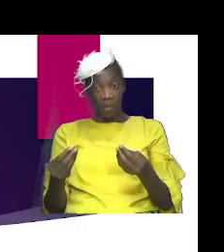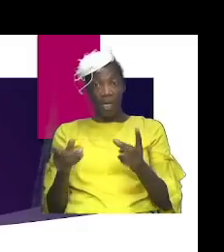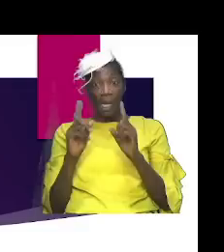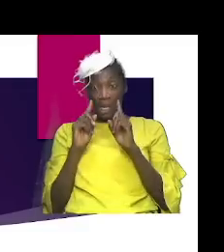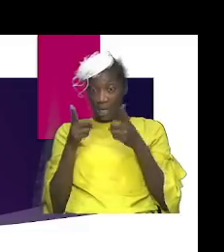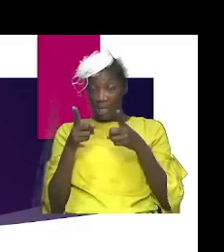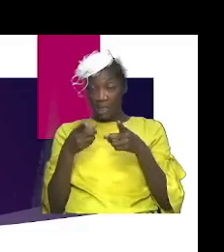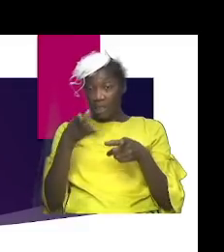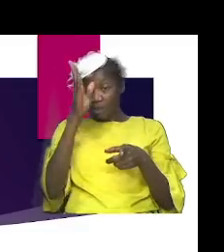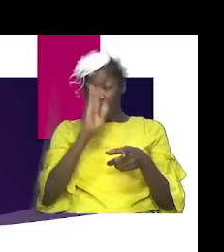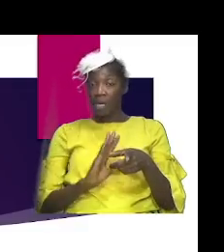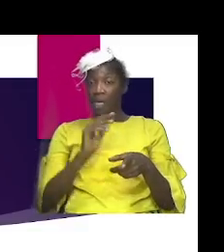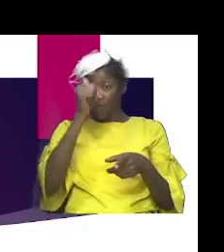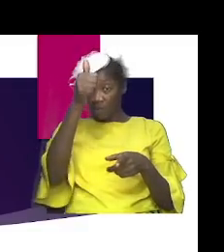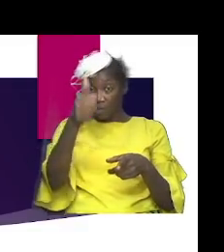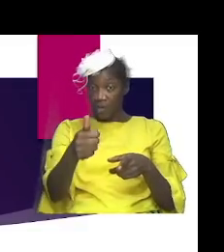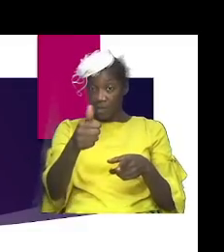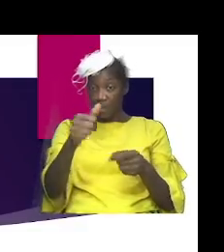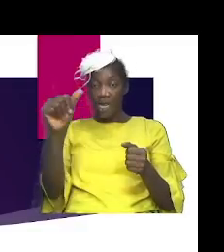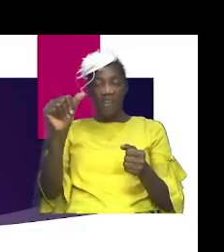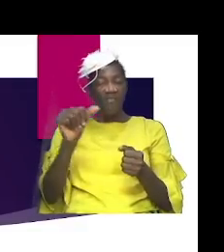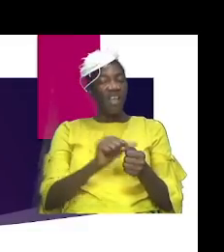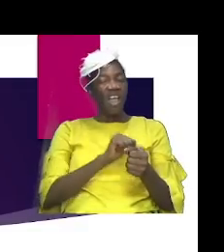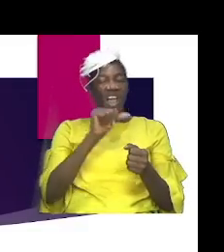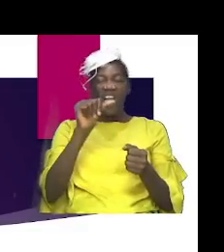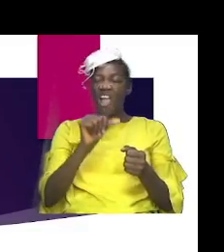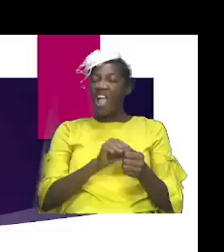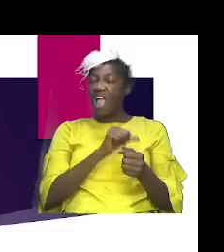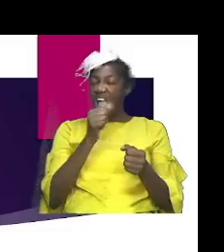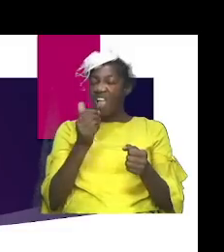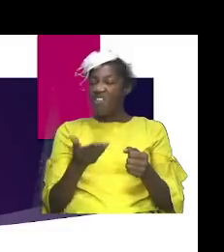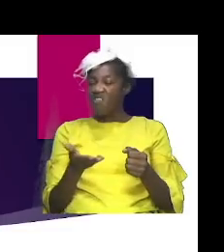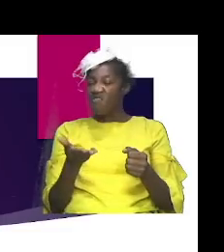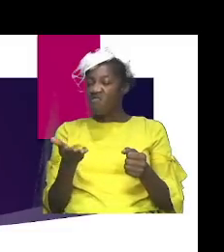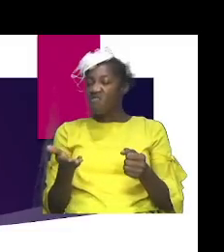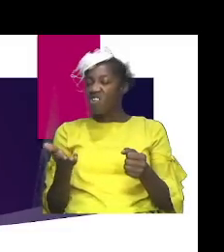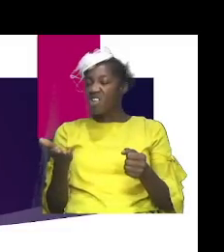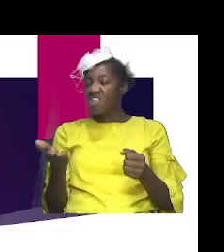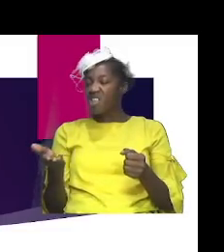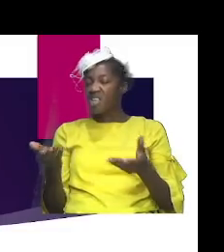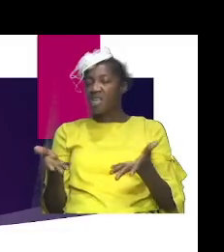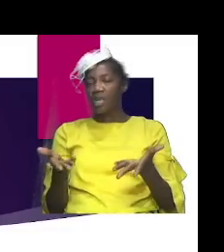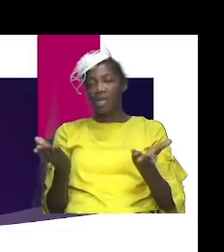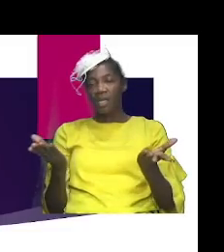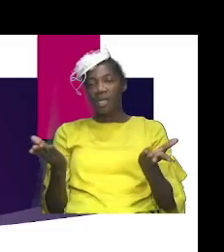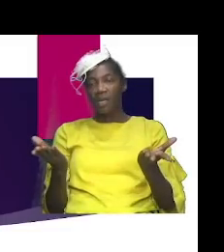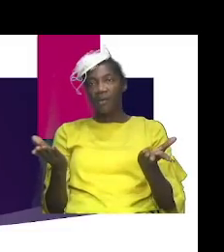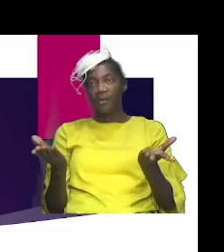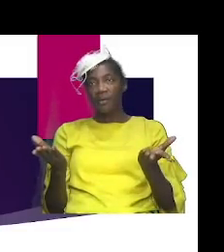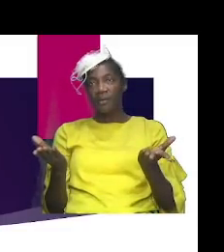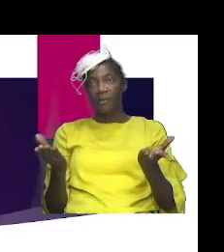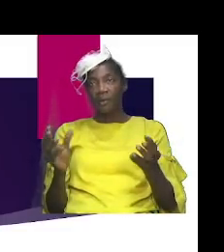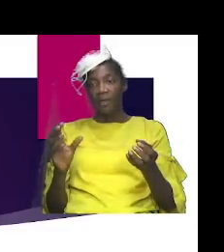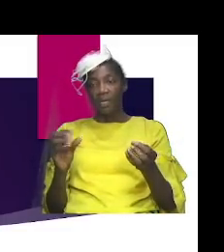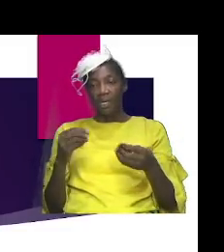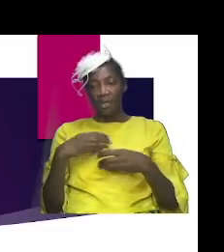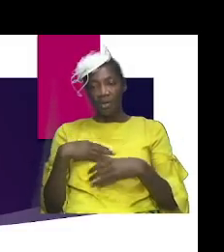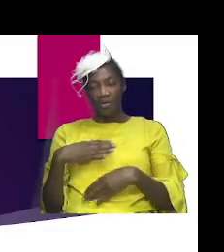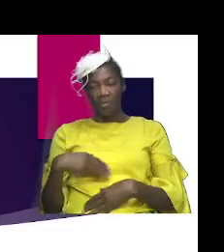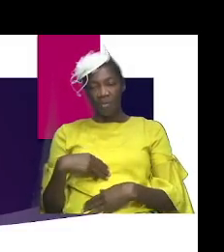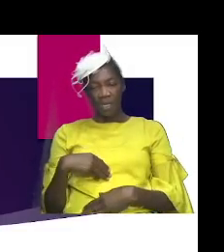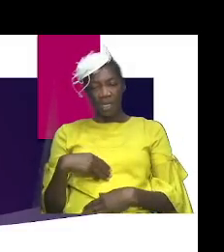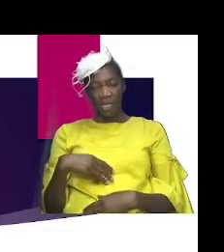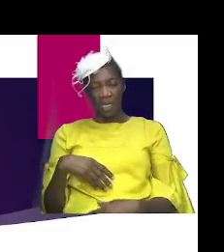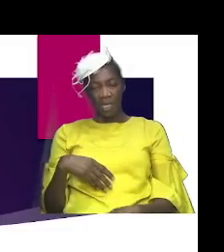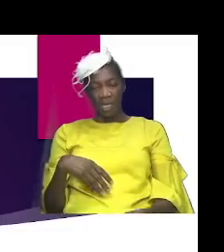for yourself. So every detail will be there. Nobody can dispute the